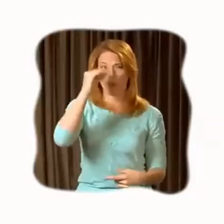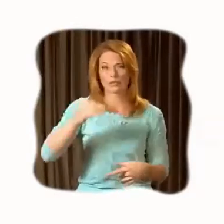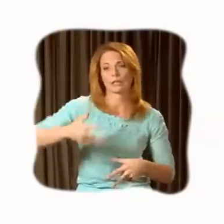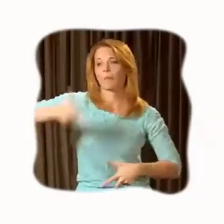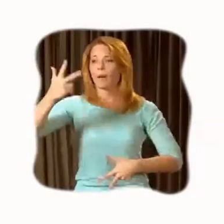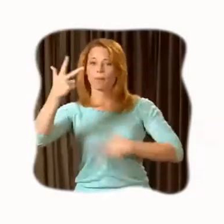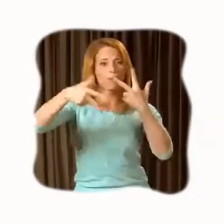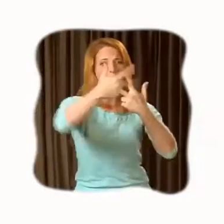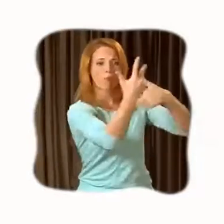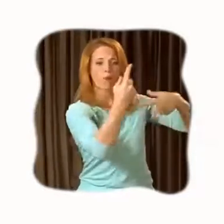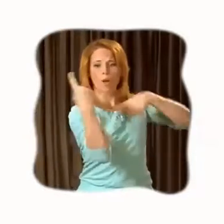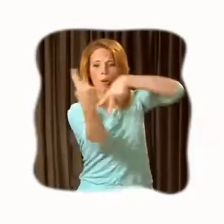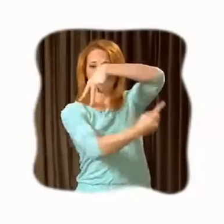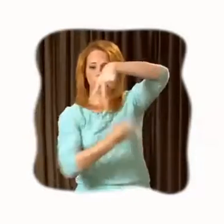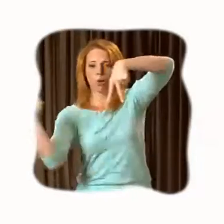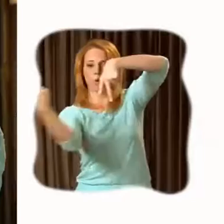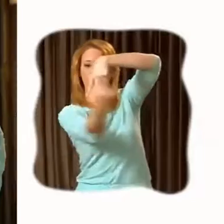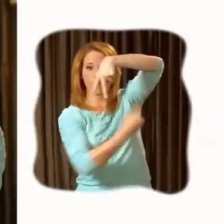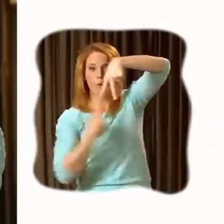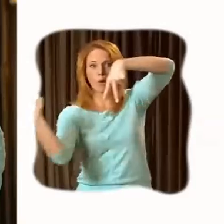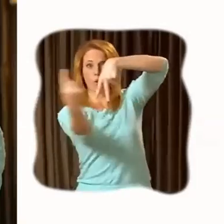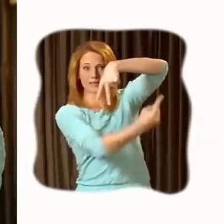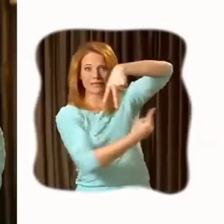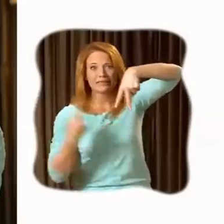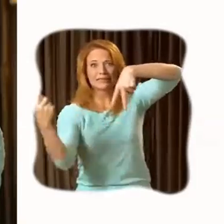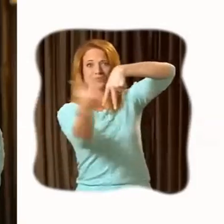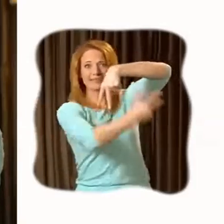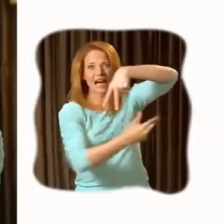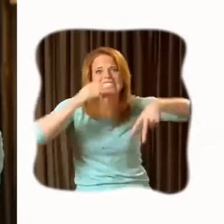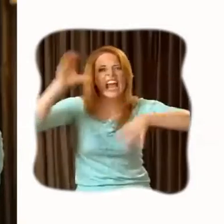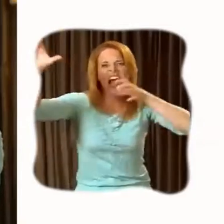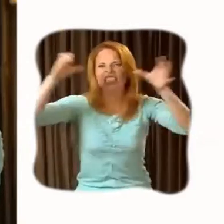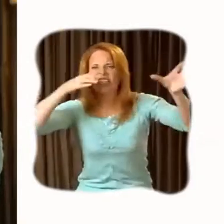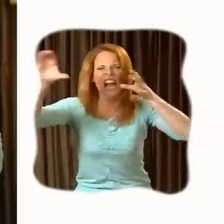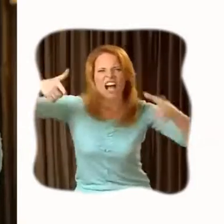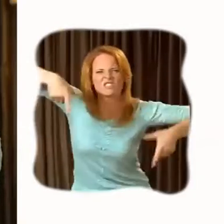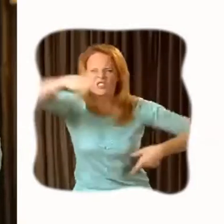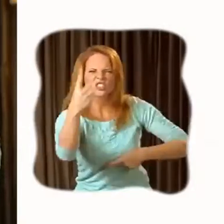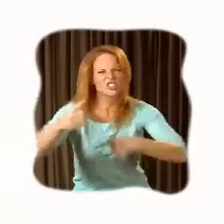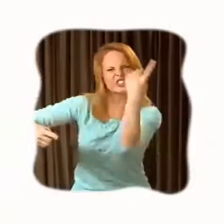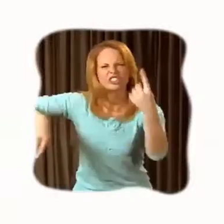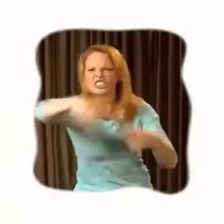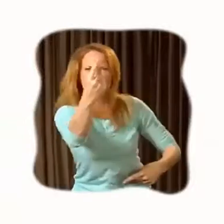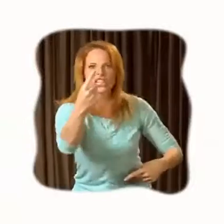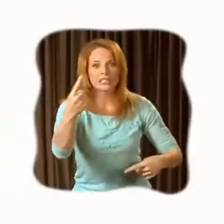by, popping wheelies. They circled Chester and Wilson and yelled personal